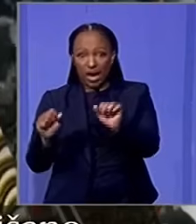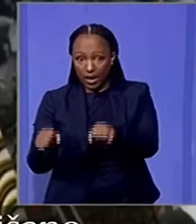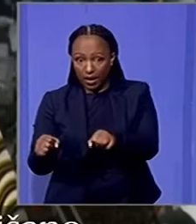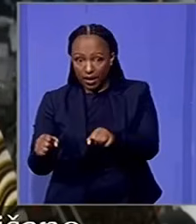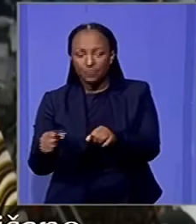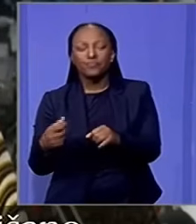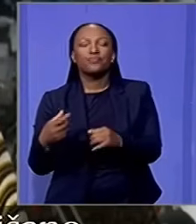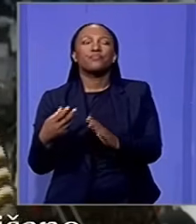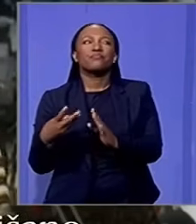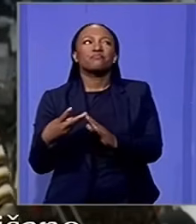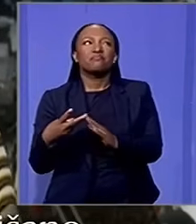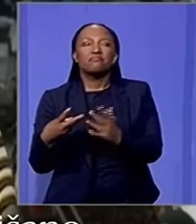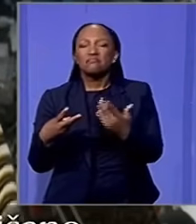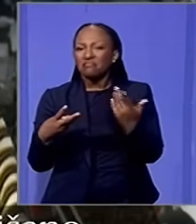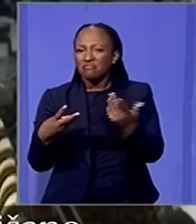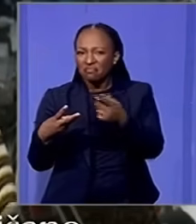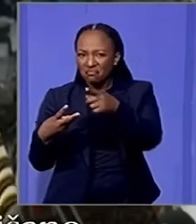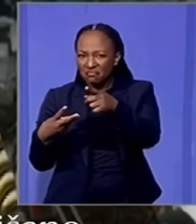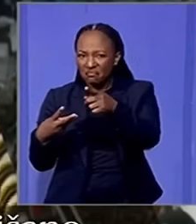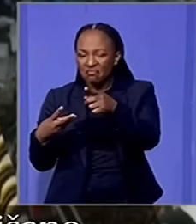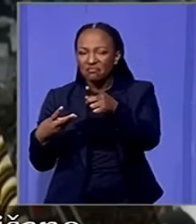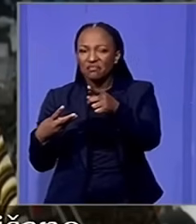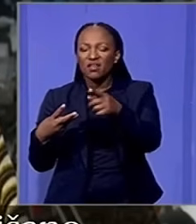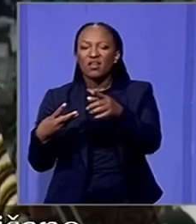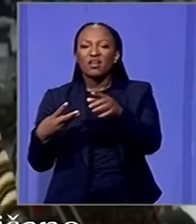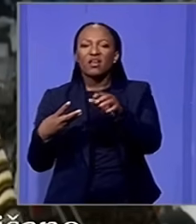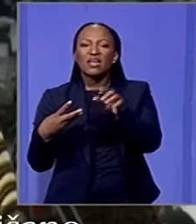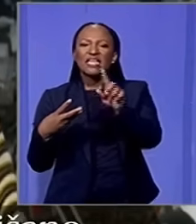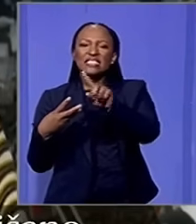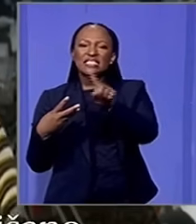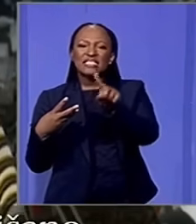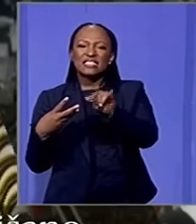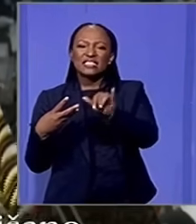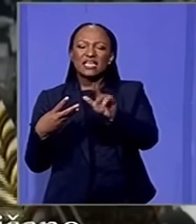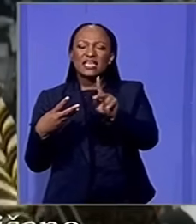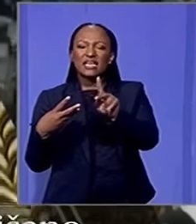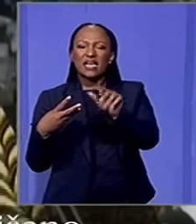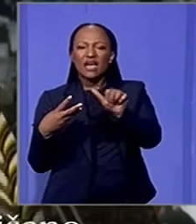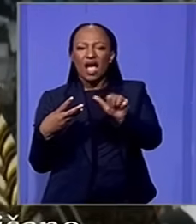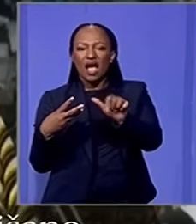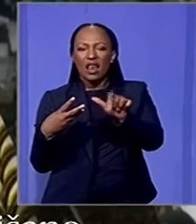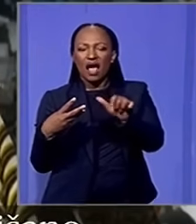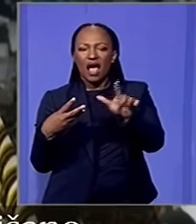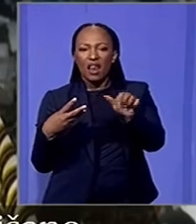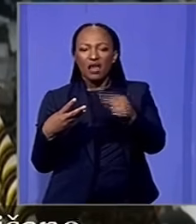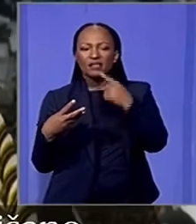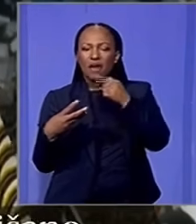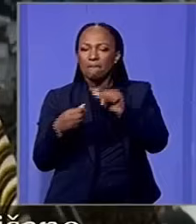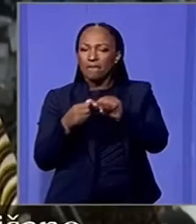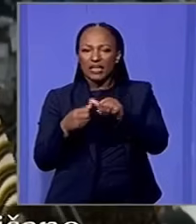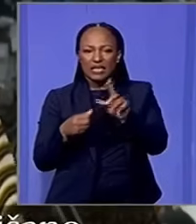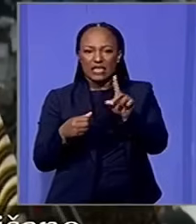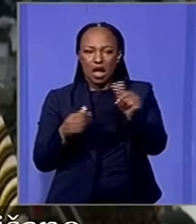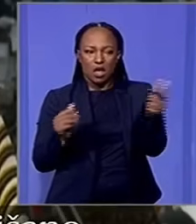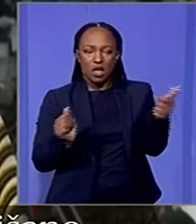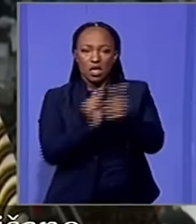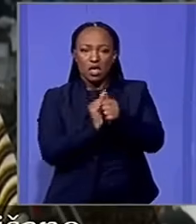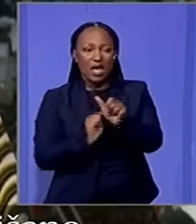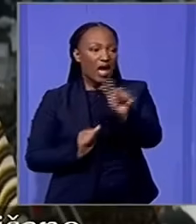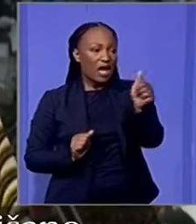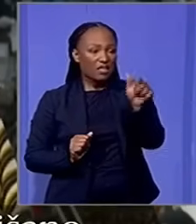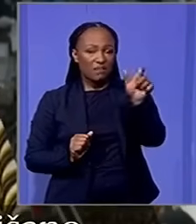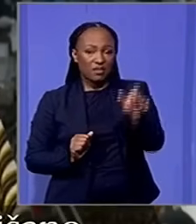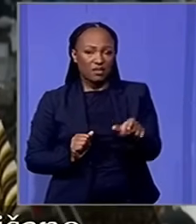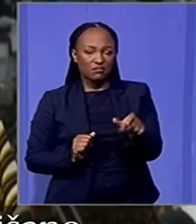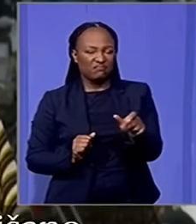le ke ma Zunoti Zikalala o boletša they would rather go with the DA than any other person.